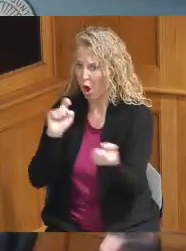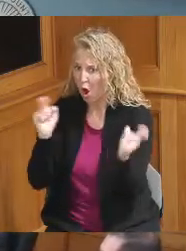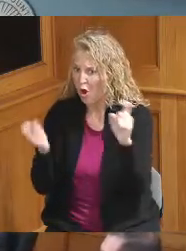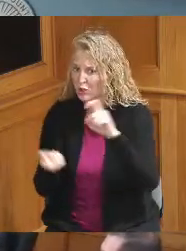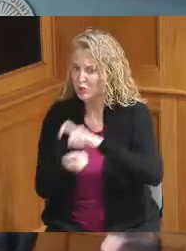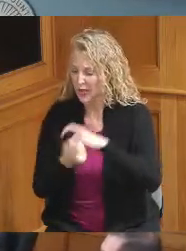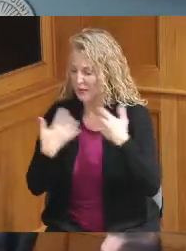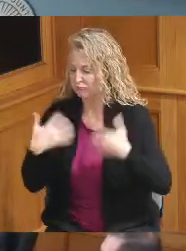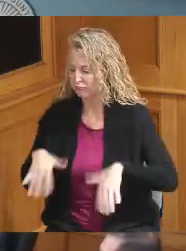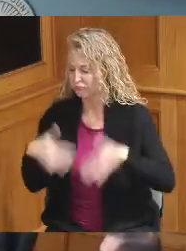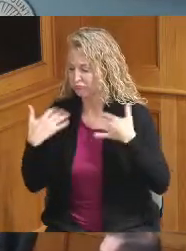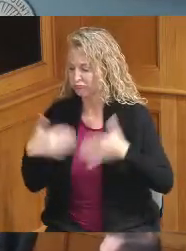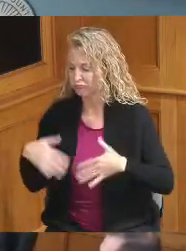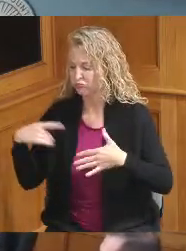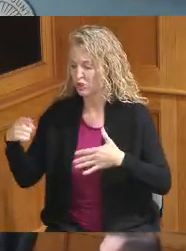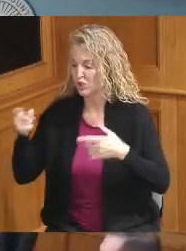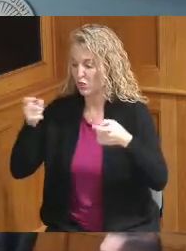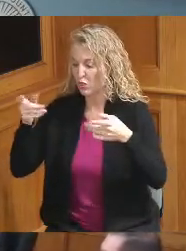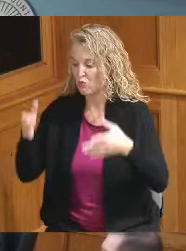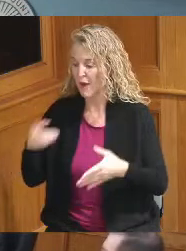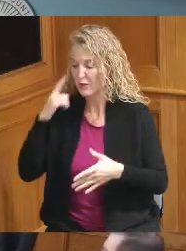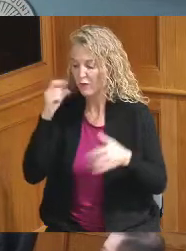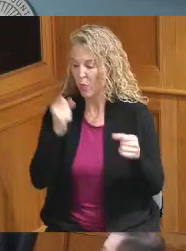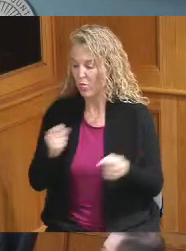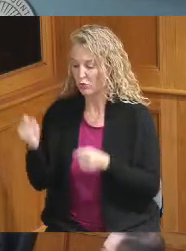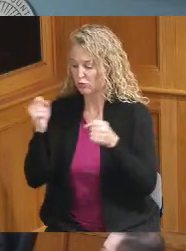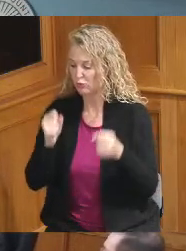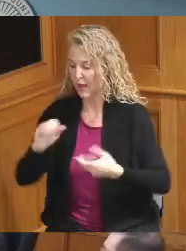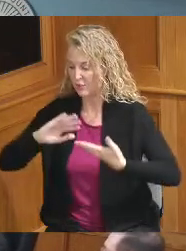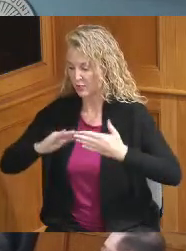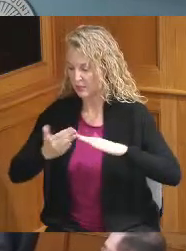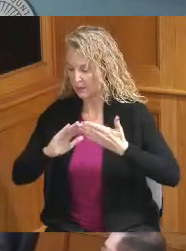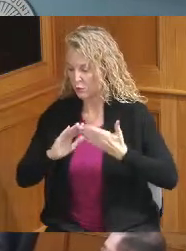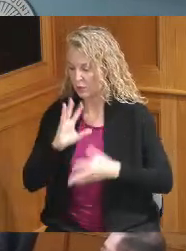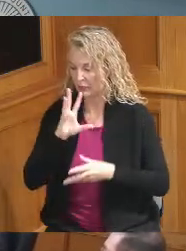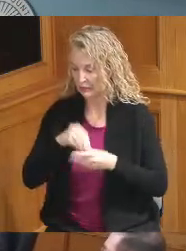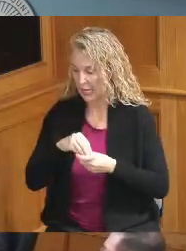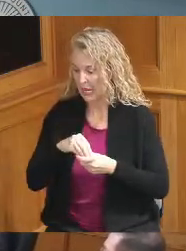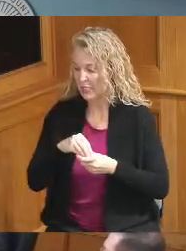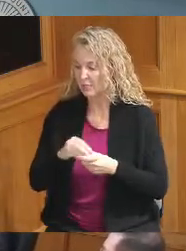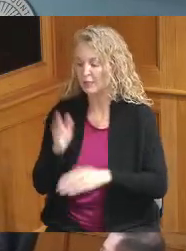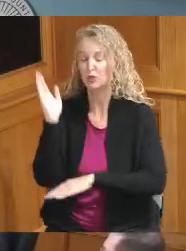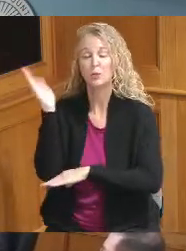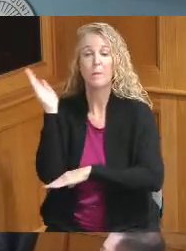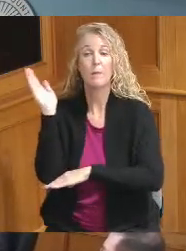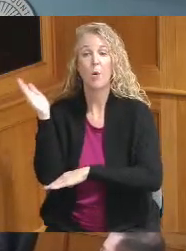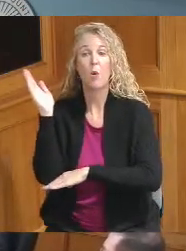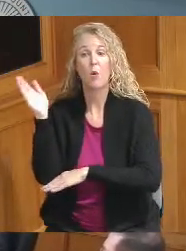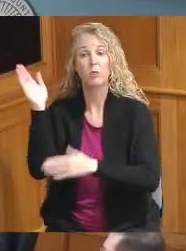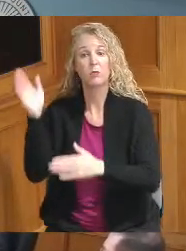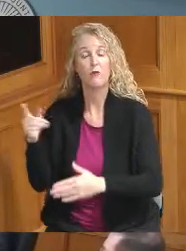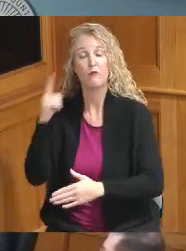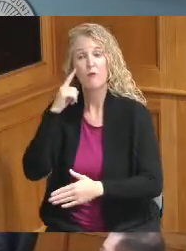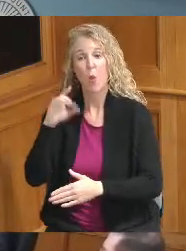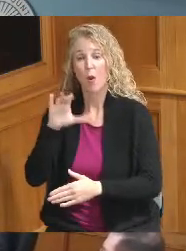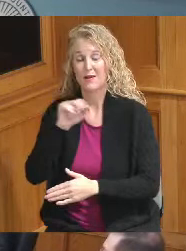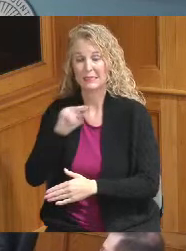strategic community engagement and a spokesperson for Cincinnati Cancer